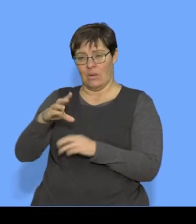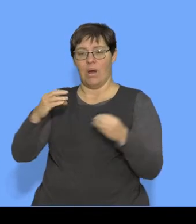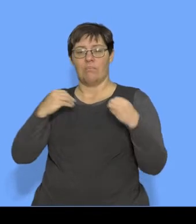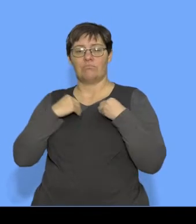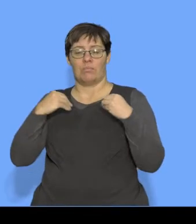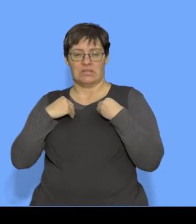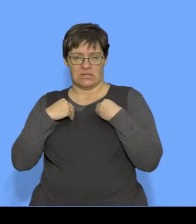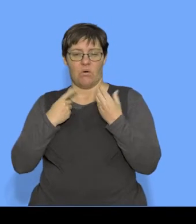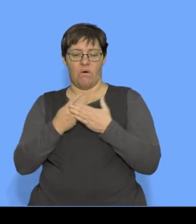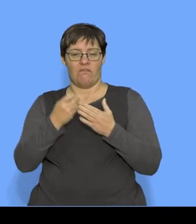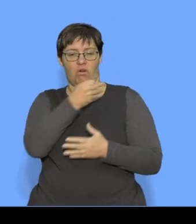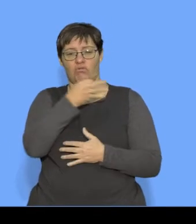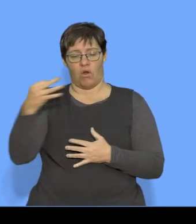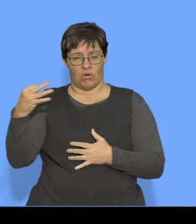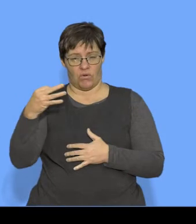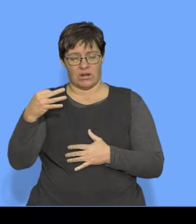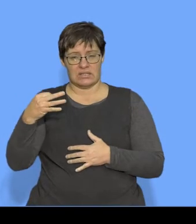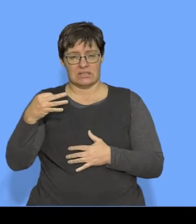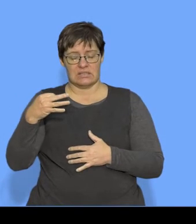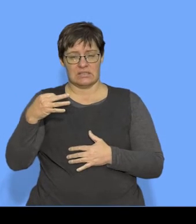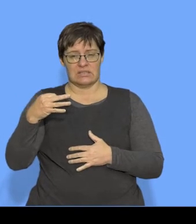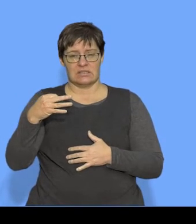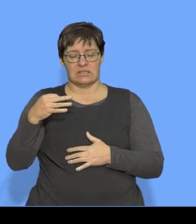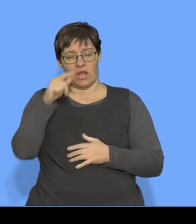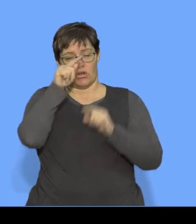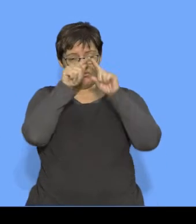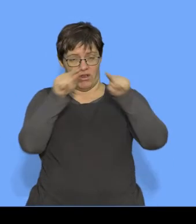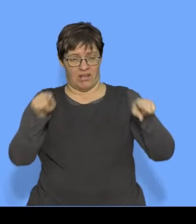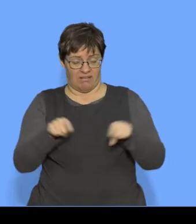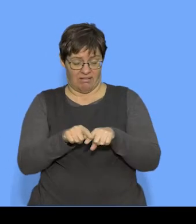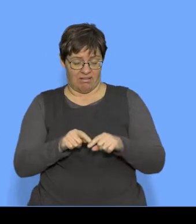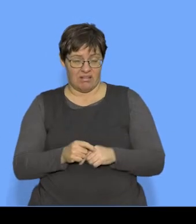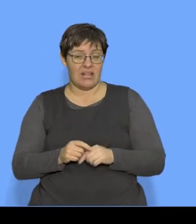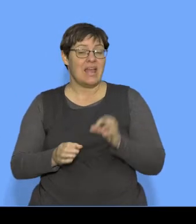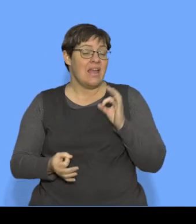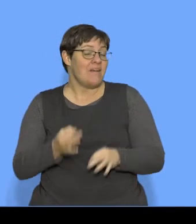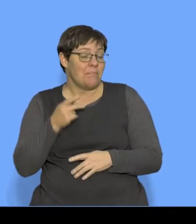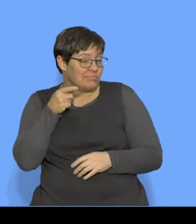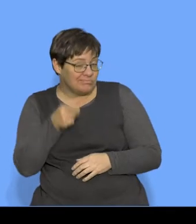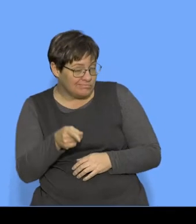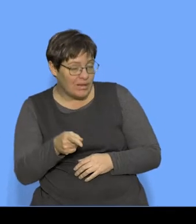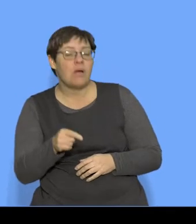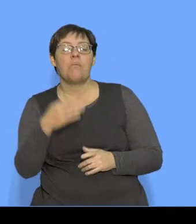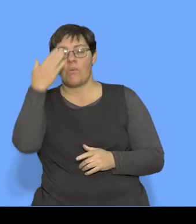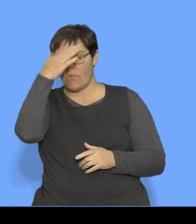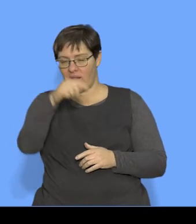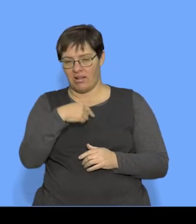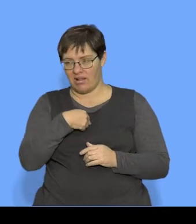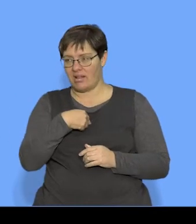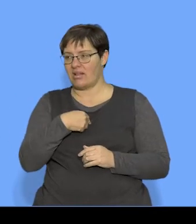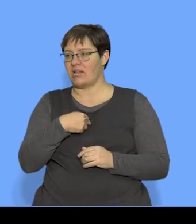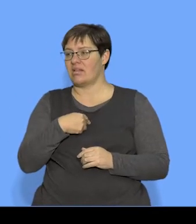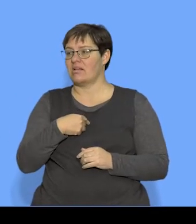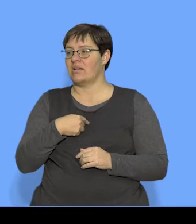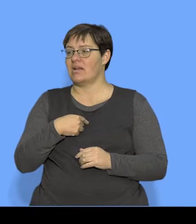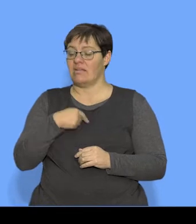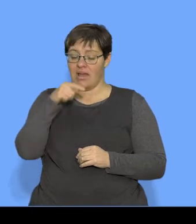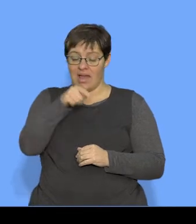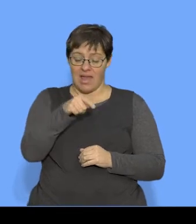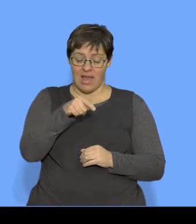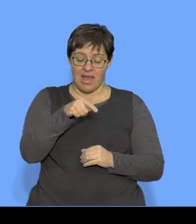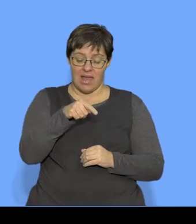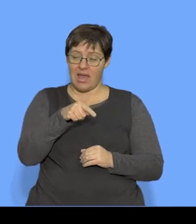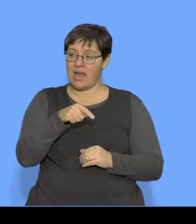properties of congruent triangles. And if that is the case, then I also know that this angle